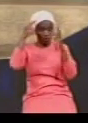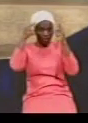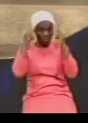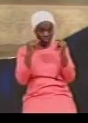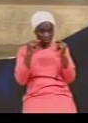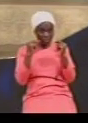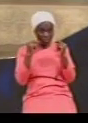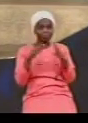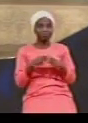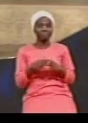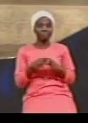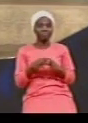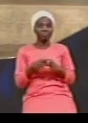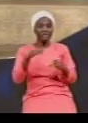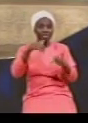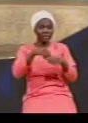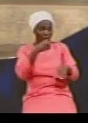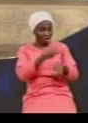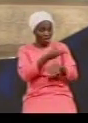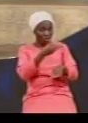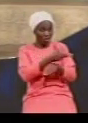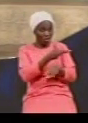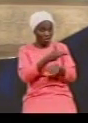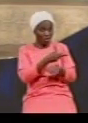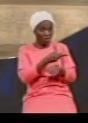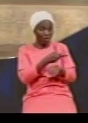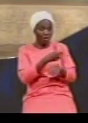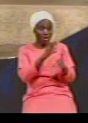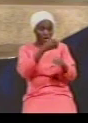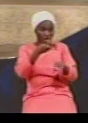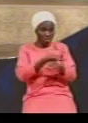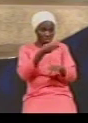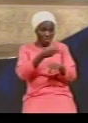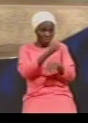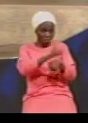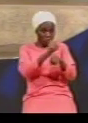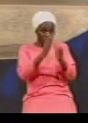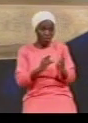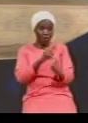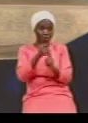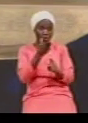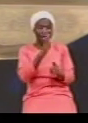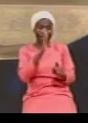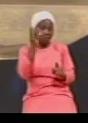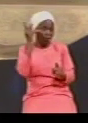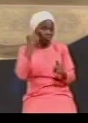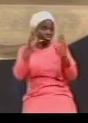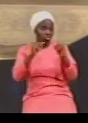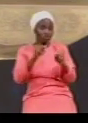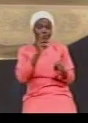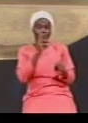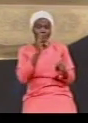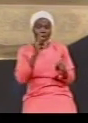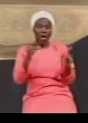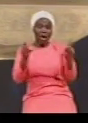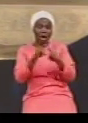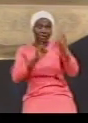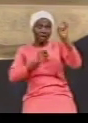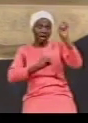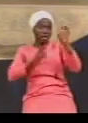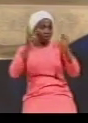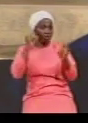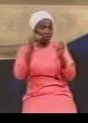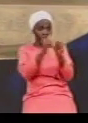there was no water, as I was with Moses. Before Pharaoh who said, you will not see my face anymore, as